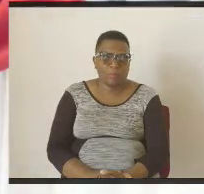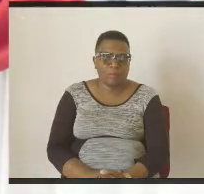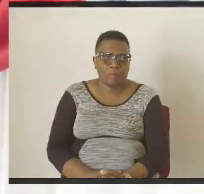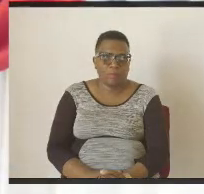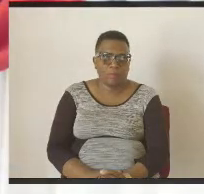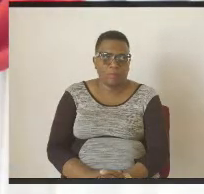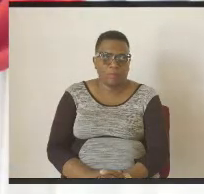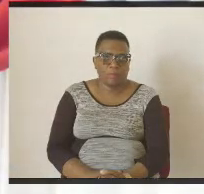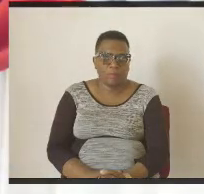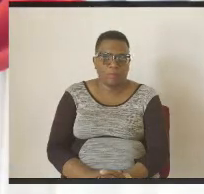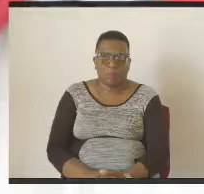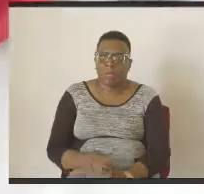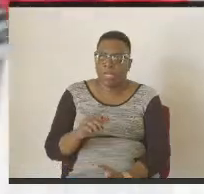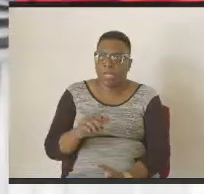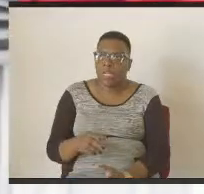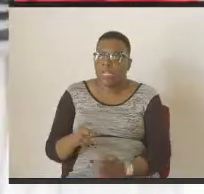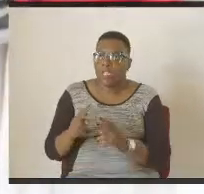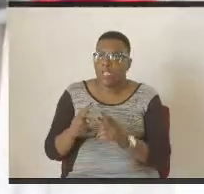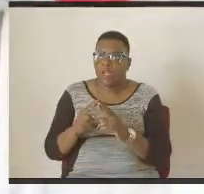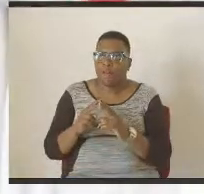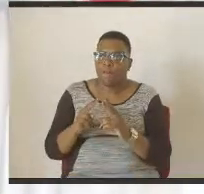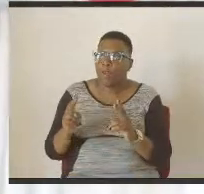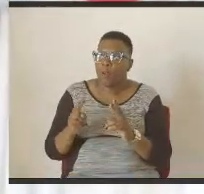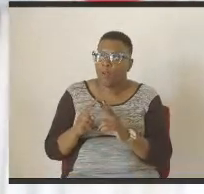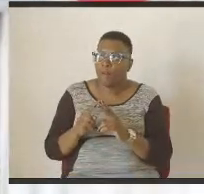This is a very, very special day of celebration.